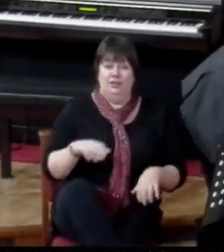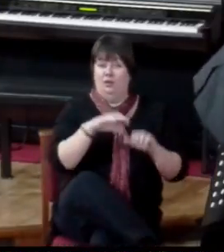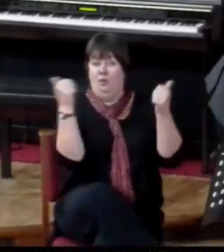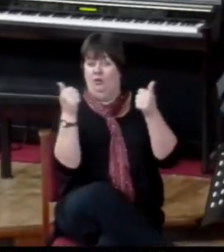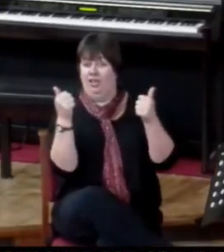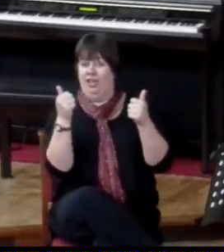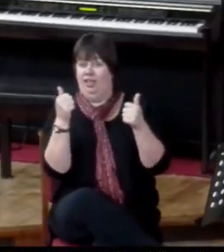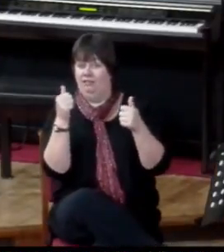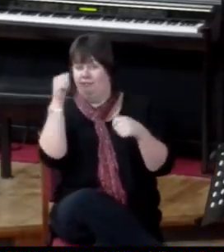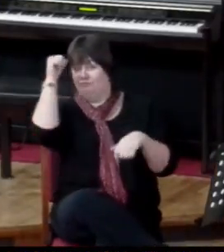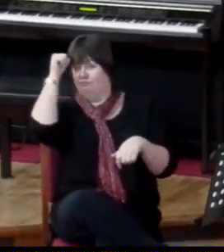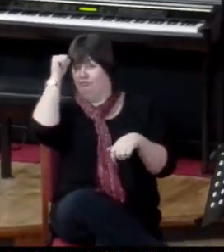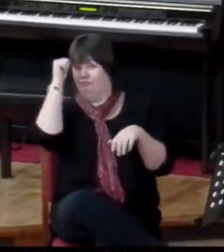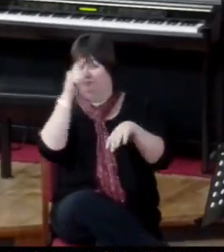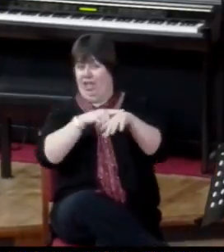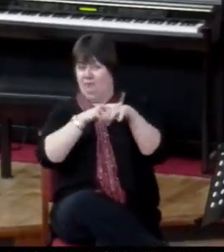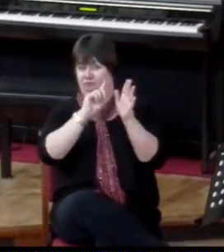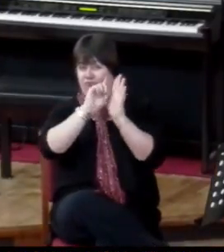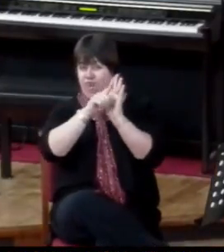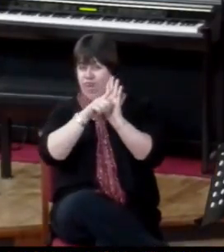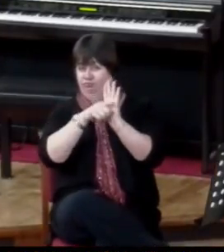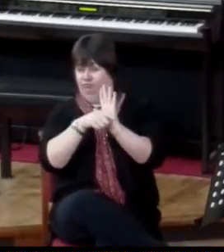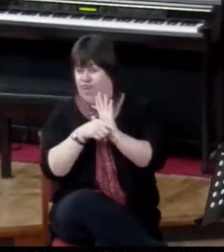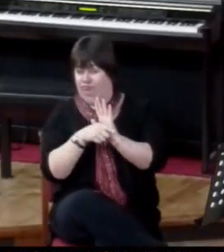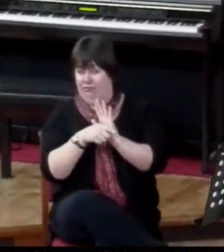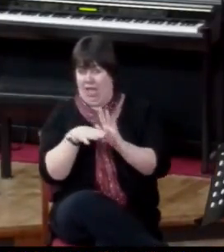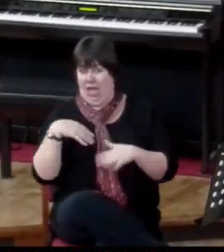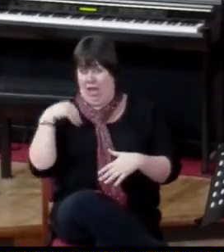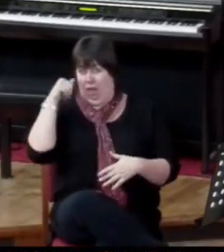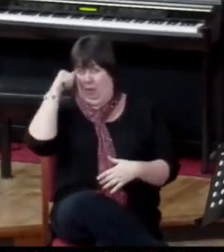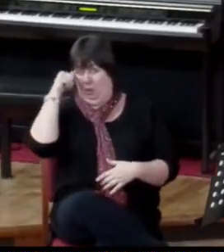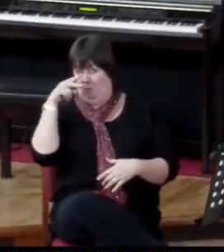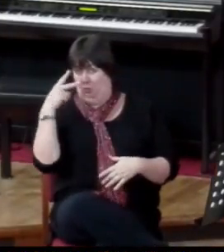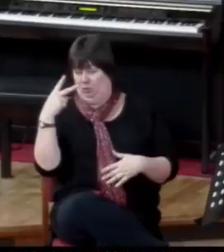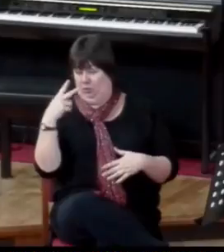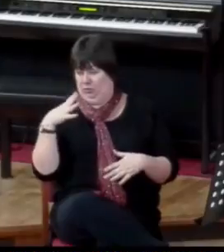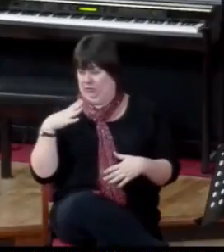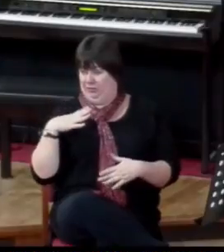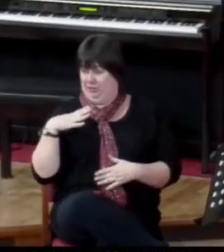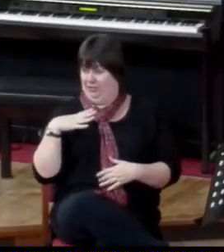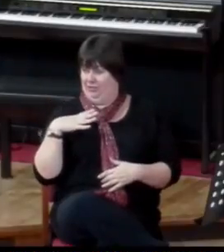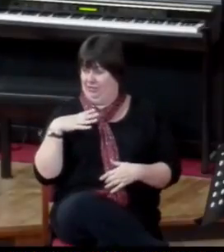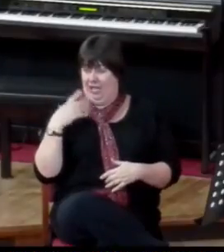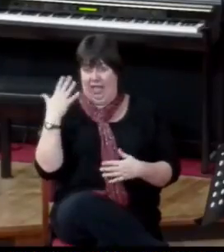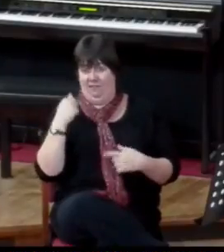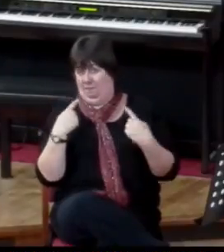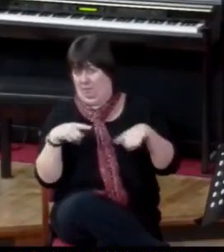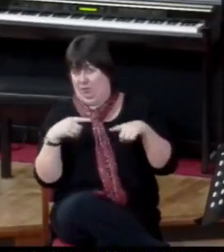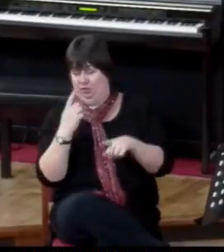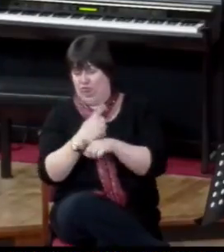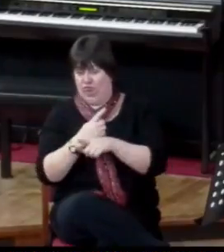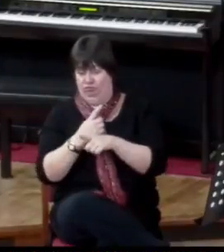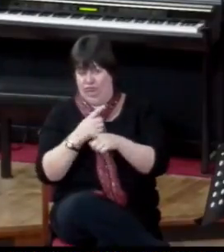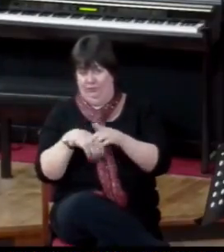Okay, so I know it's a novelty. That's two Sundays in a row you've been given permission by the minister to talk in church.